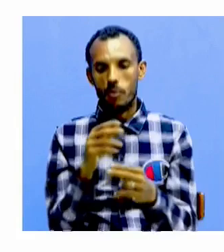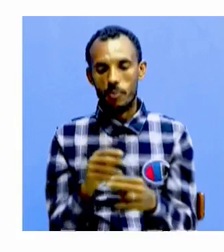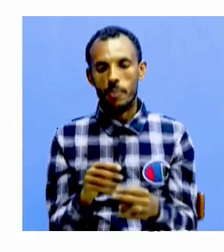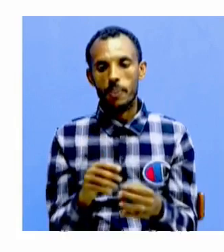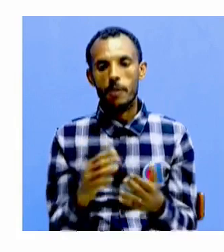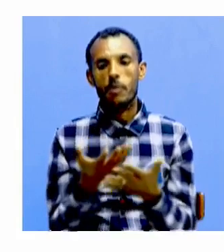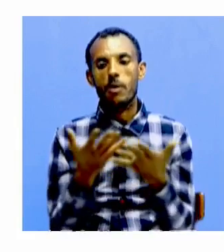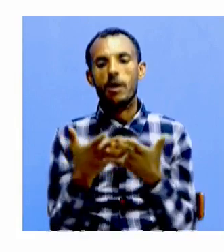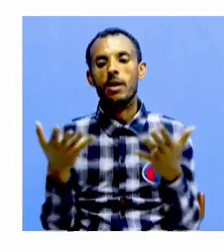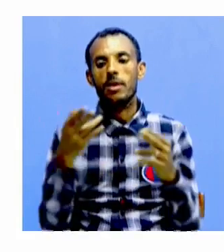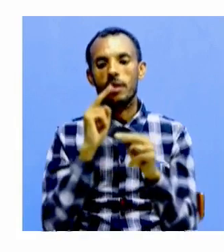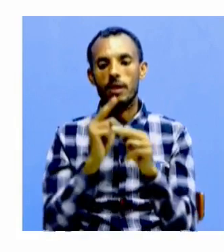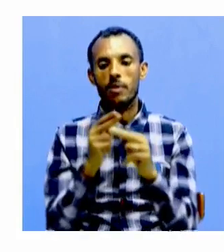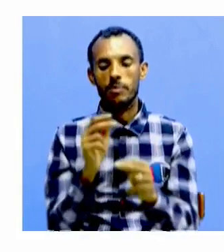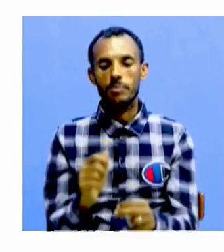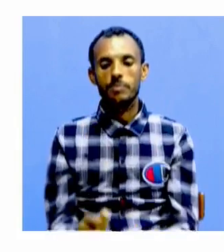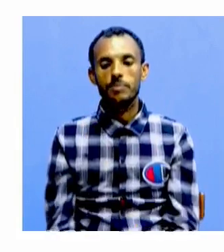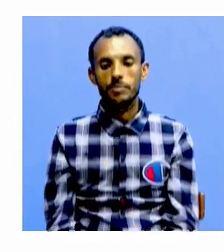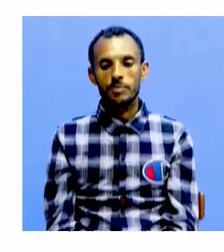nouns.